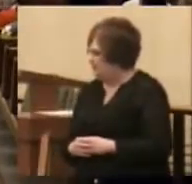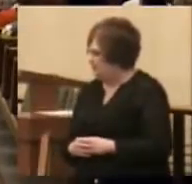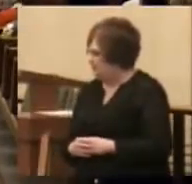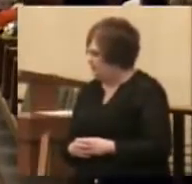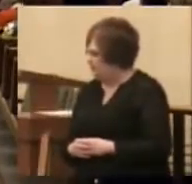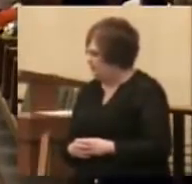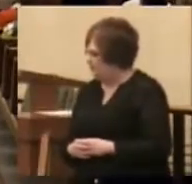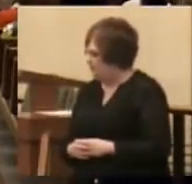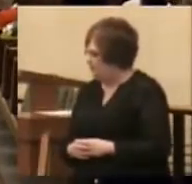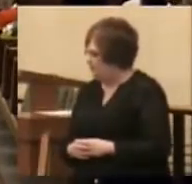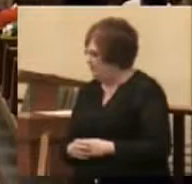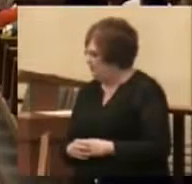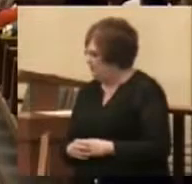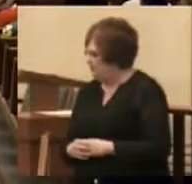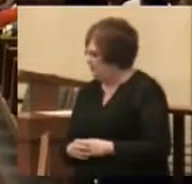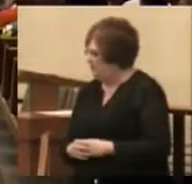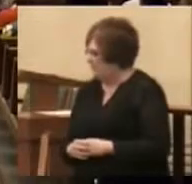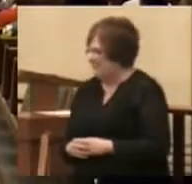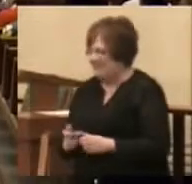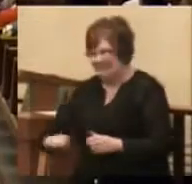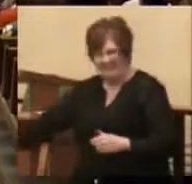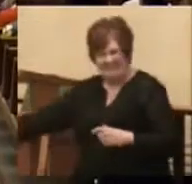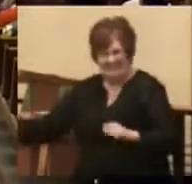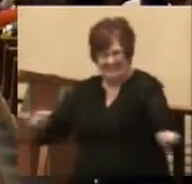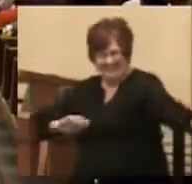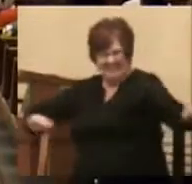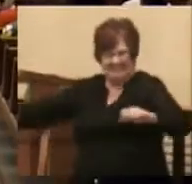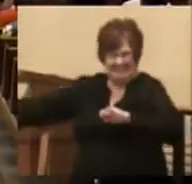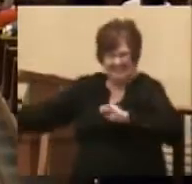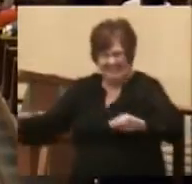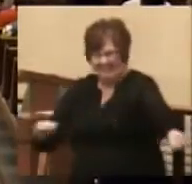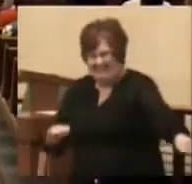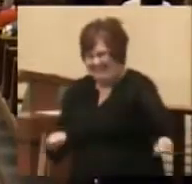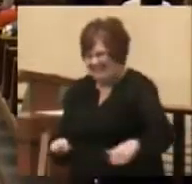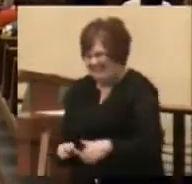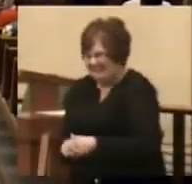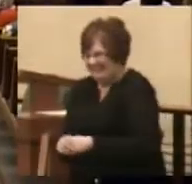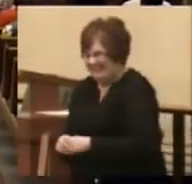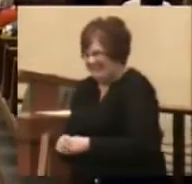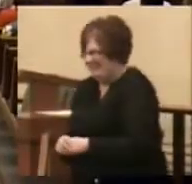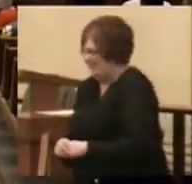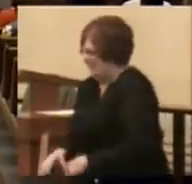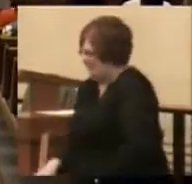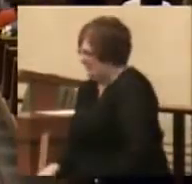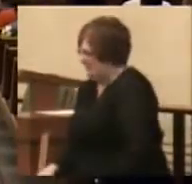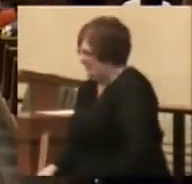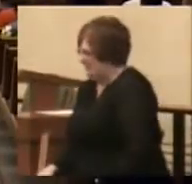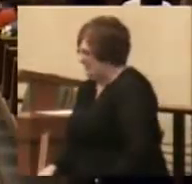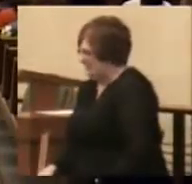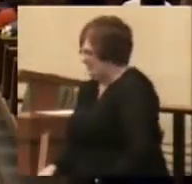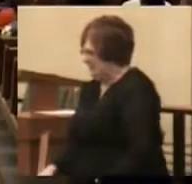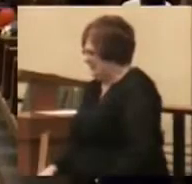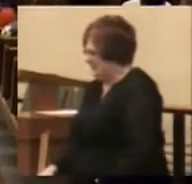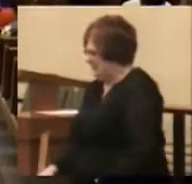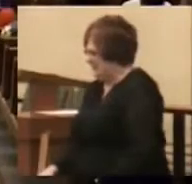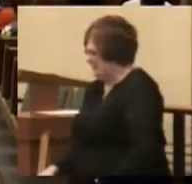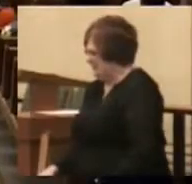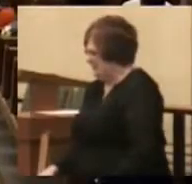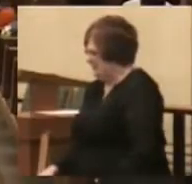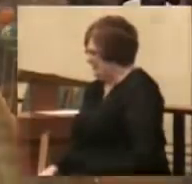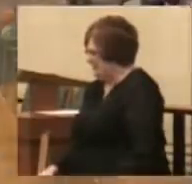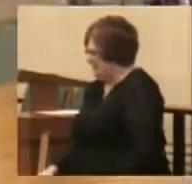on over here. We've got too many on this side. Okay, come down here. Here, come on over.